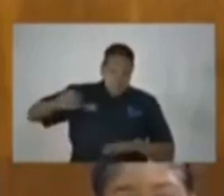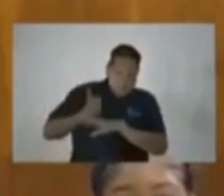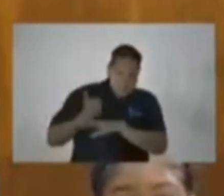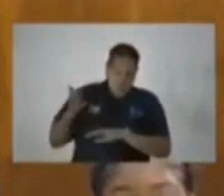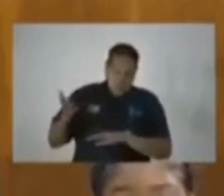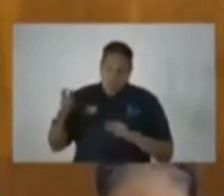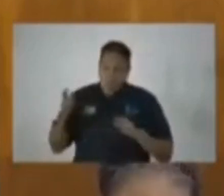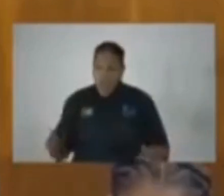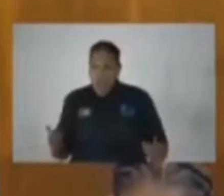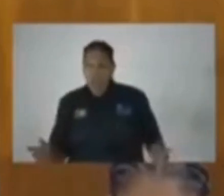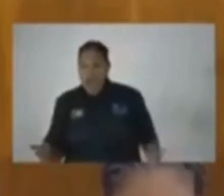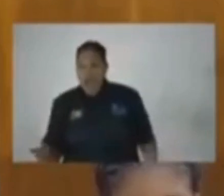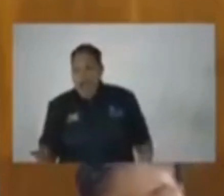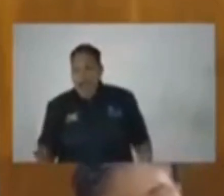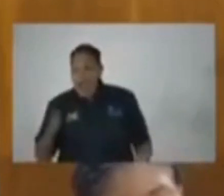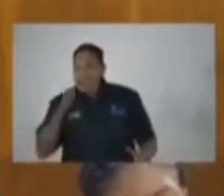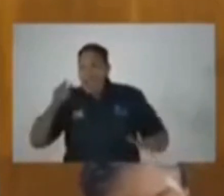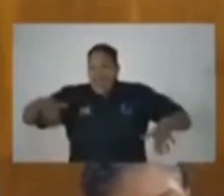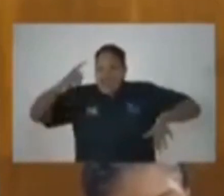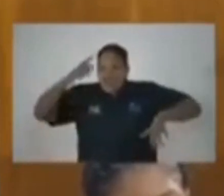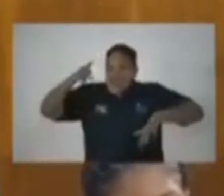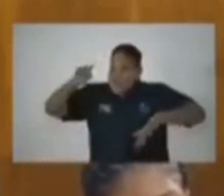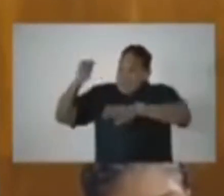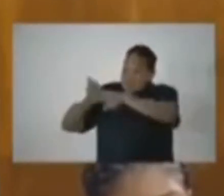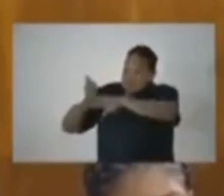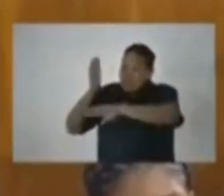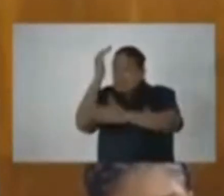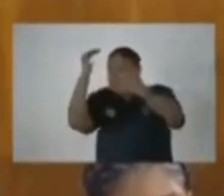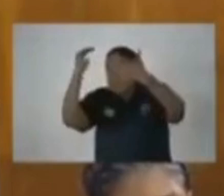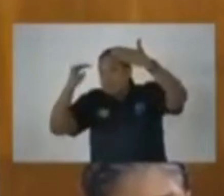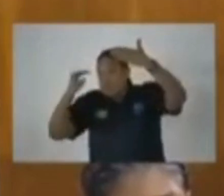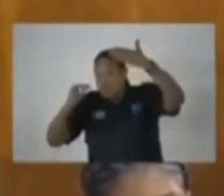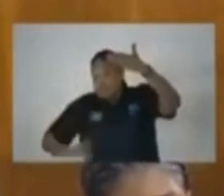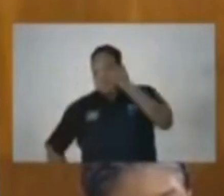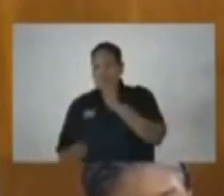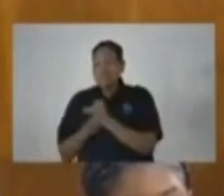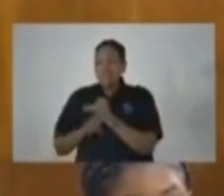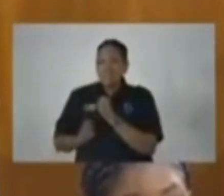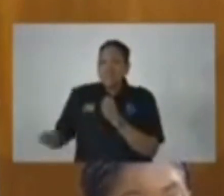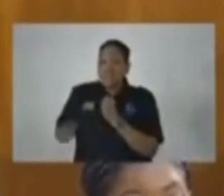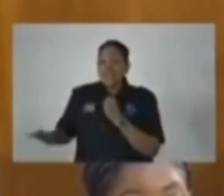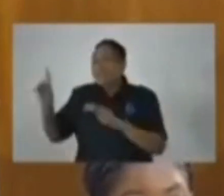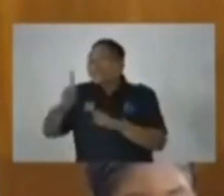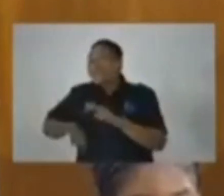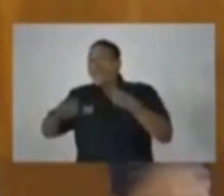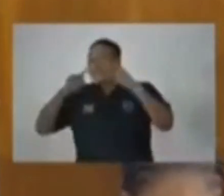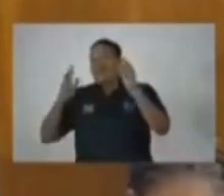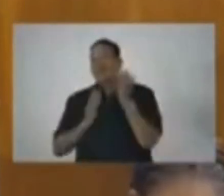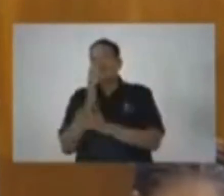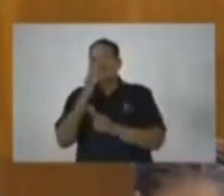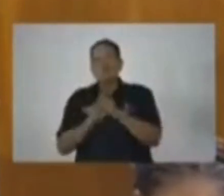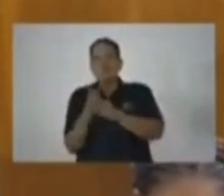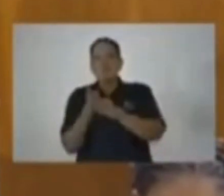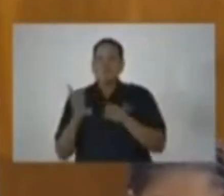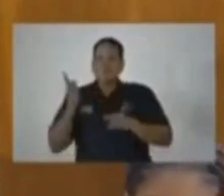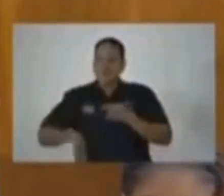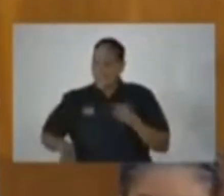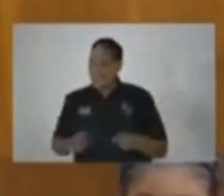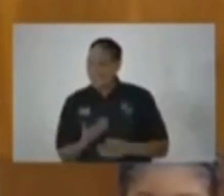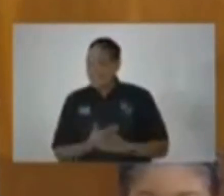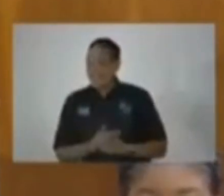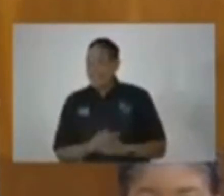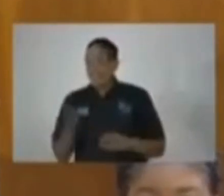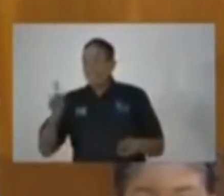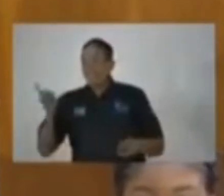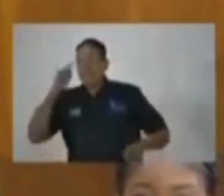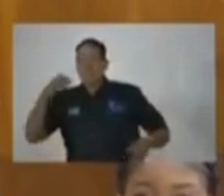pan. Had it not been for the PMP saving pan, they could not have executed 40 years ago. Where